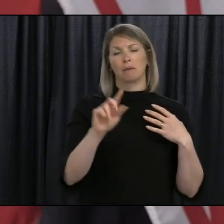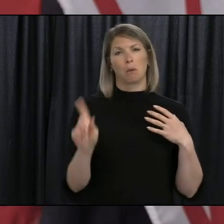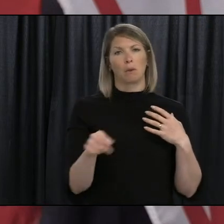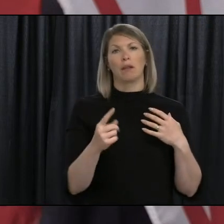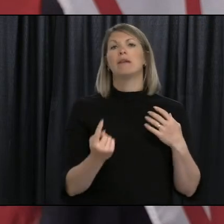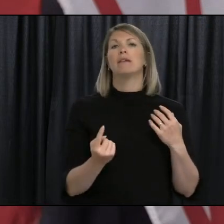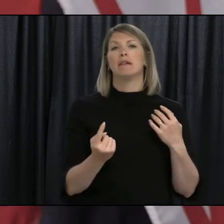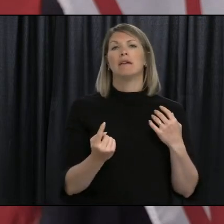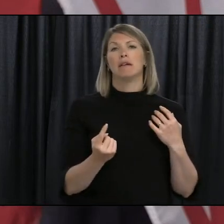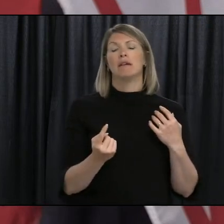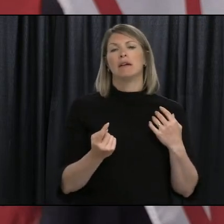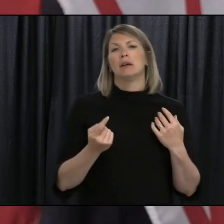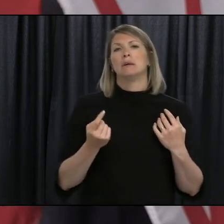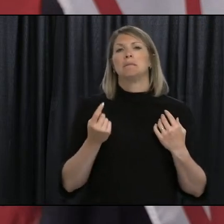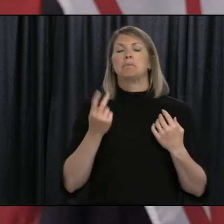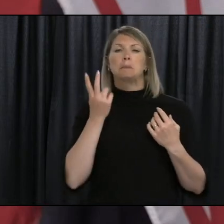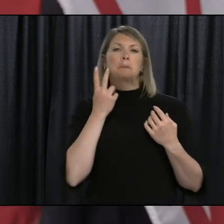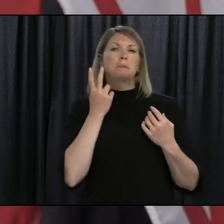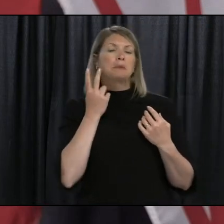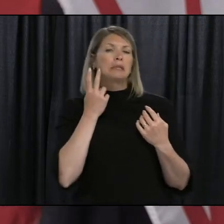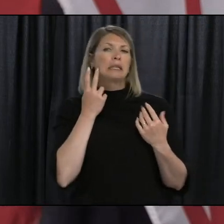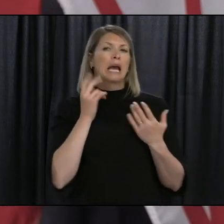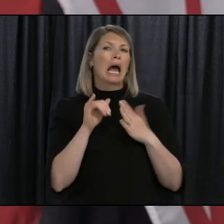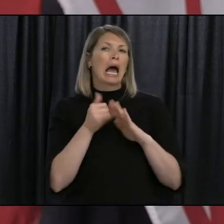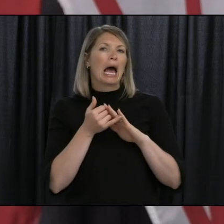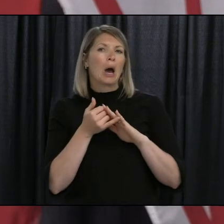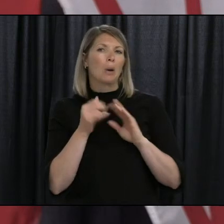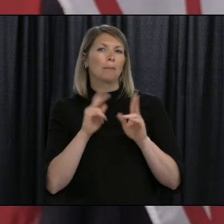on what the economy looks like.